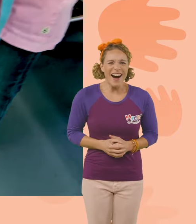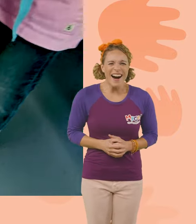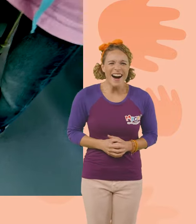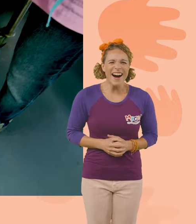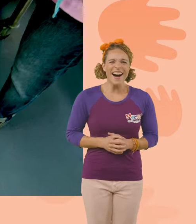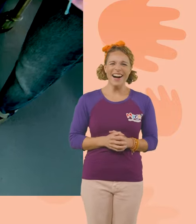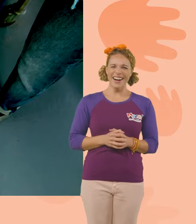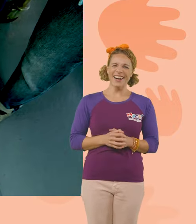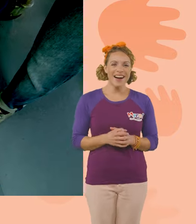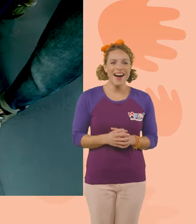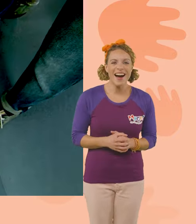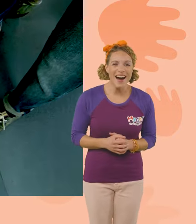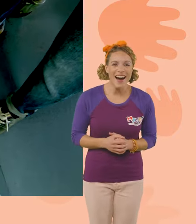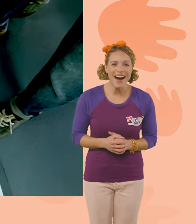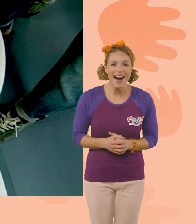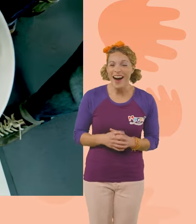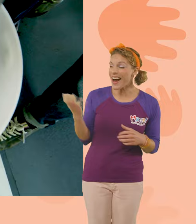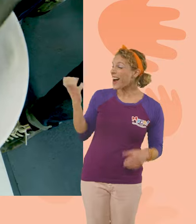Whoa.